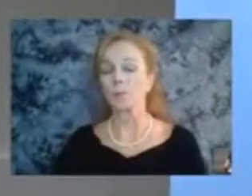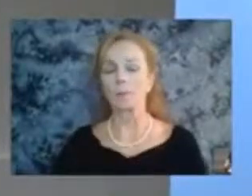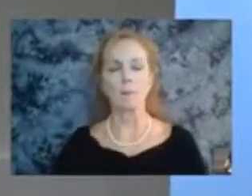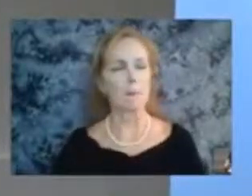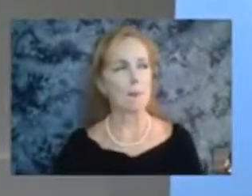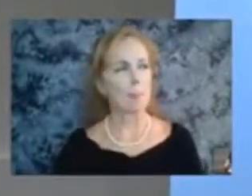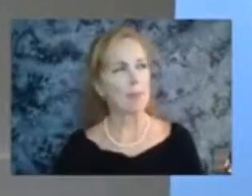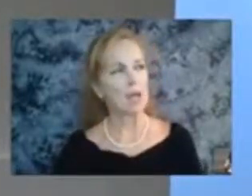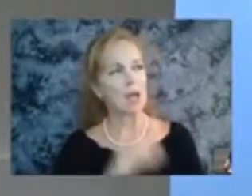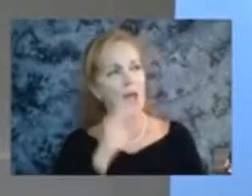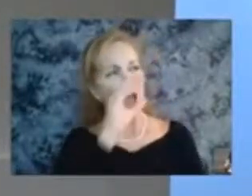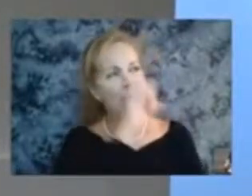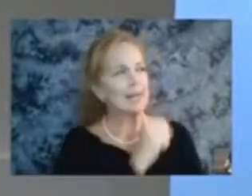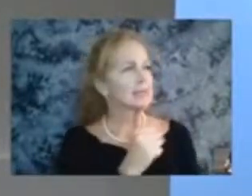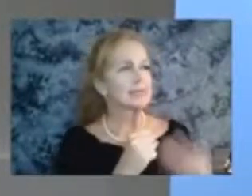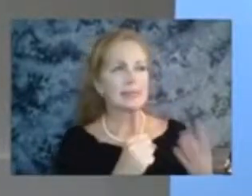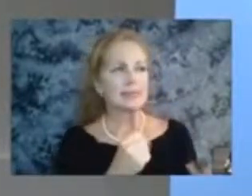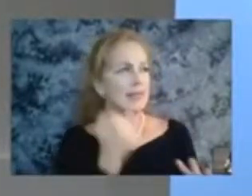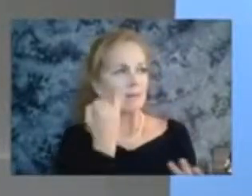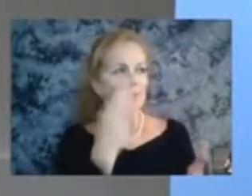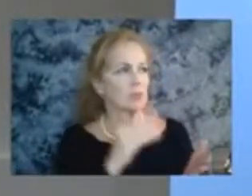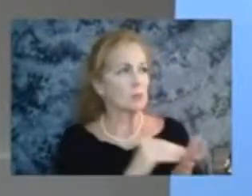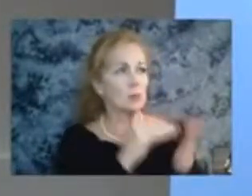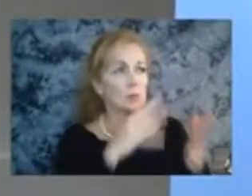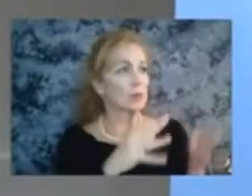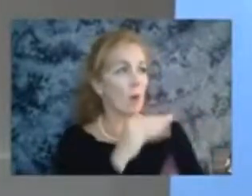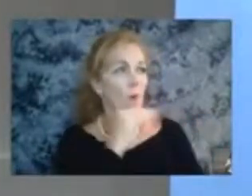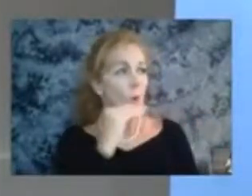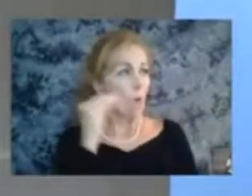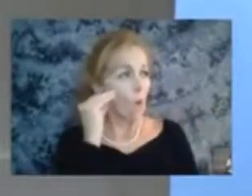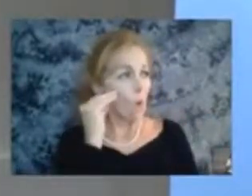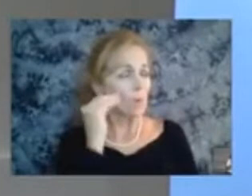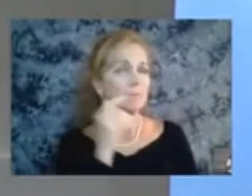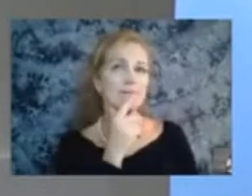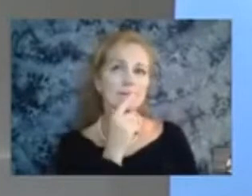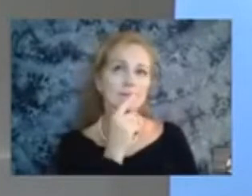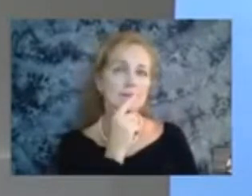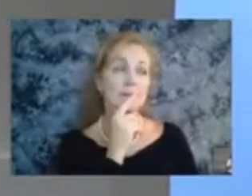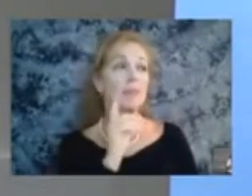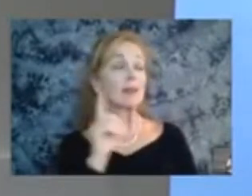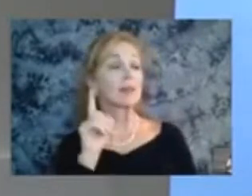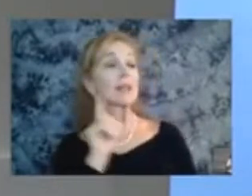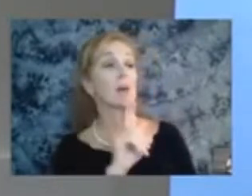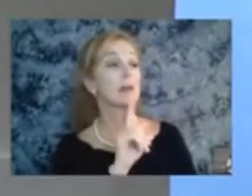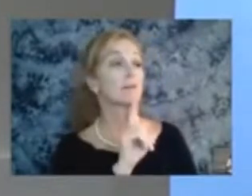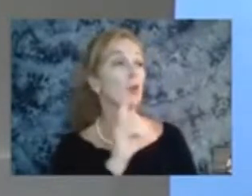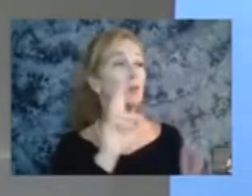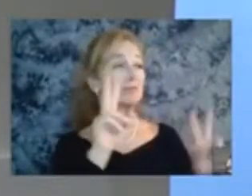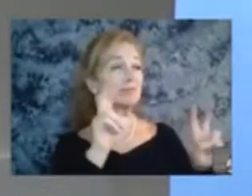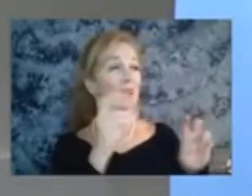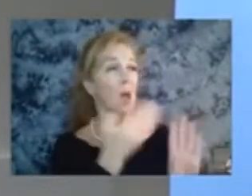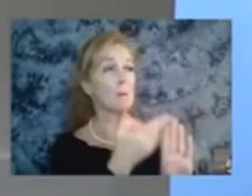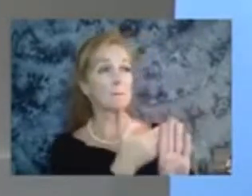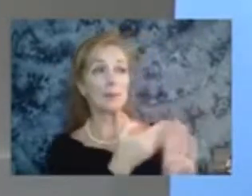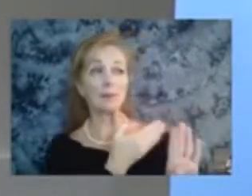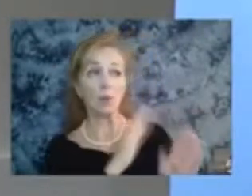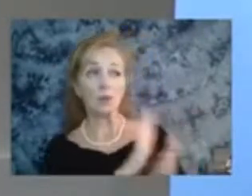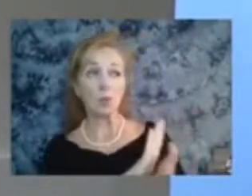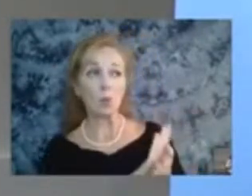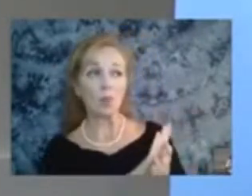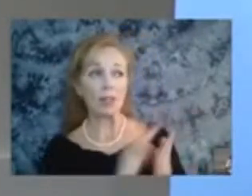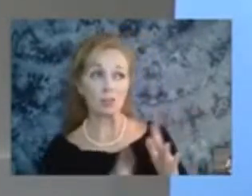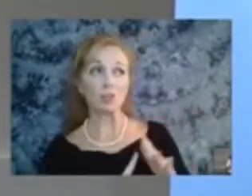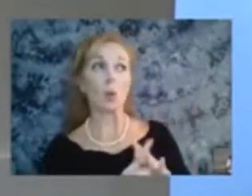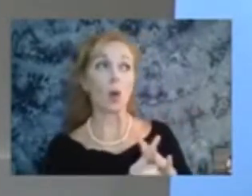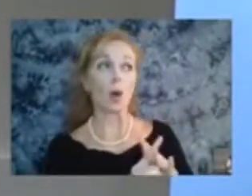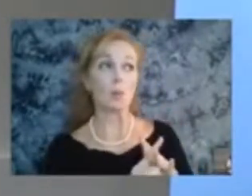if they're at home and they're just coming for, say, before school, do they just come that morning and then go back home? Or do